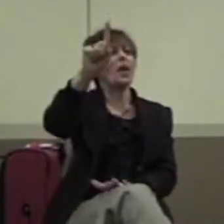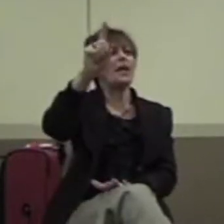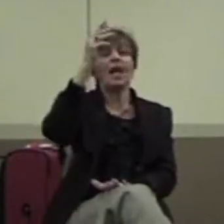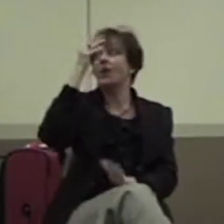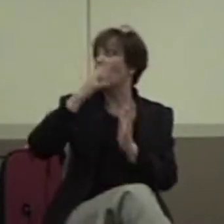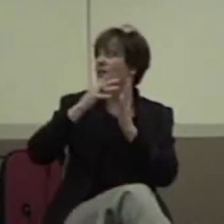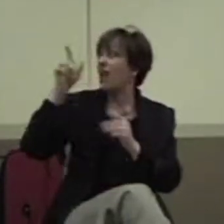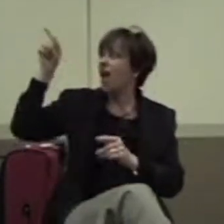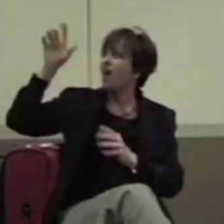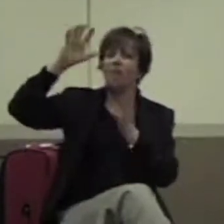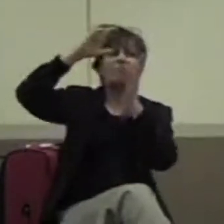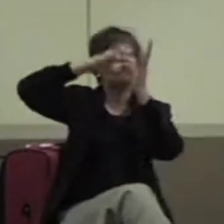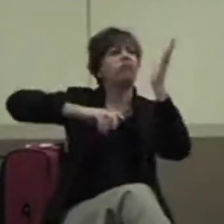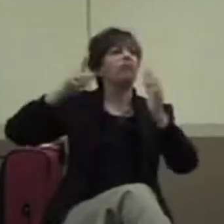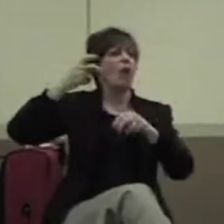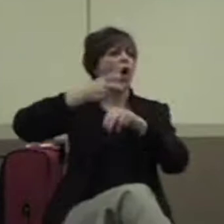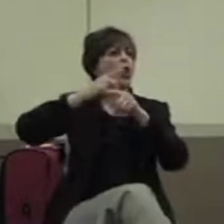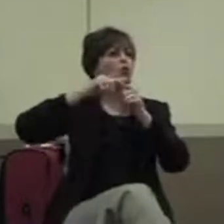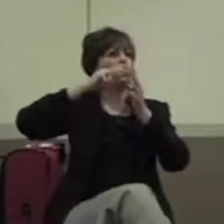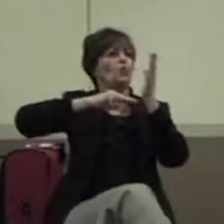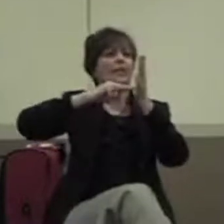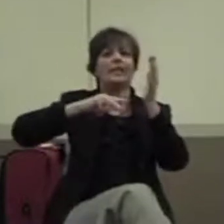is a lot and it's hard to read,